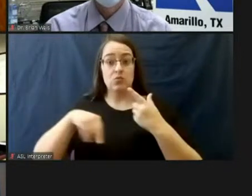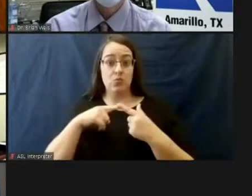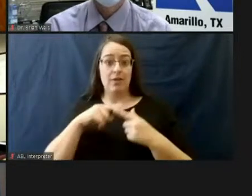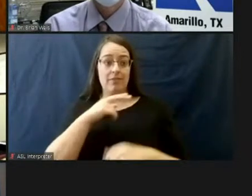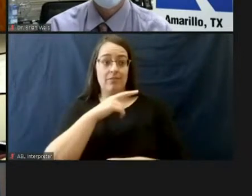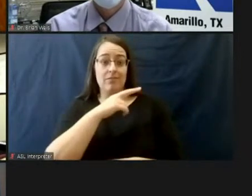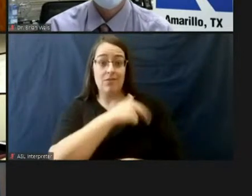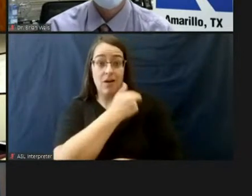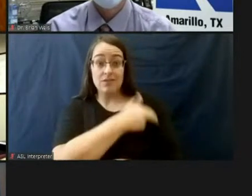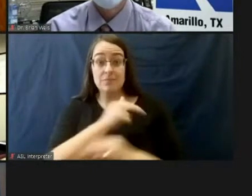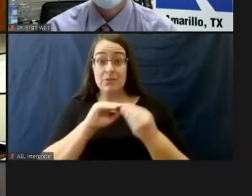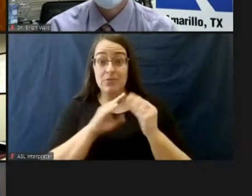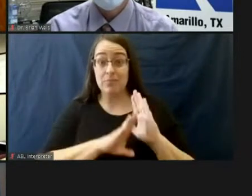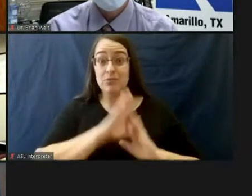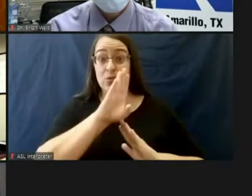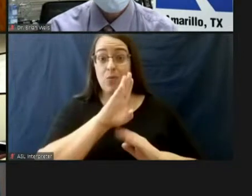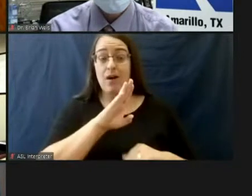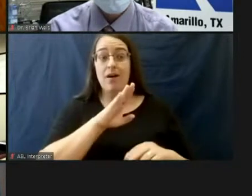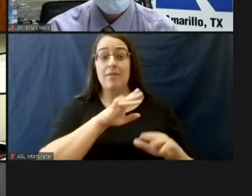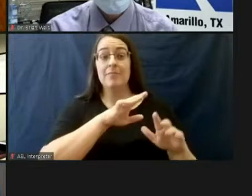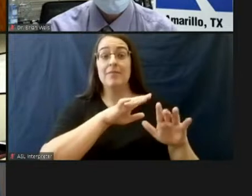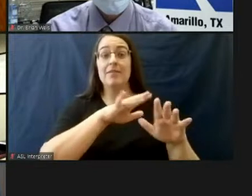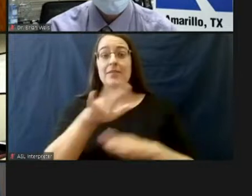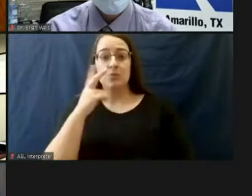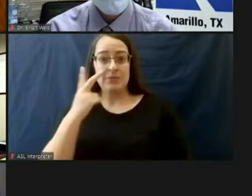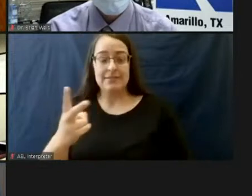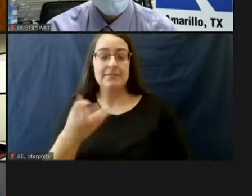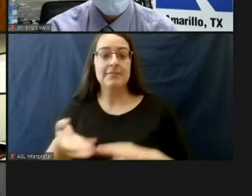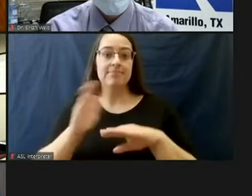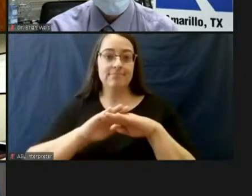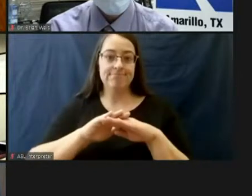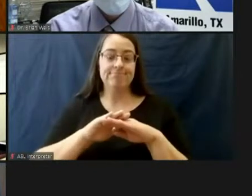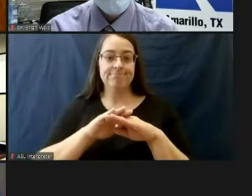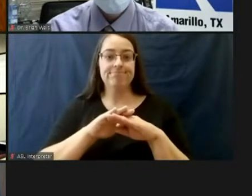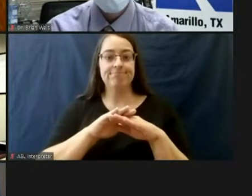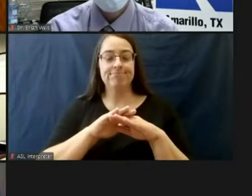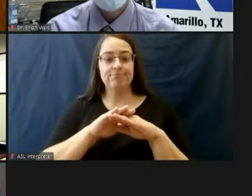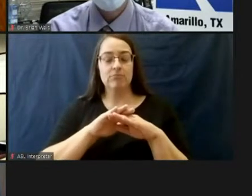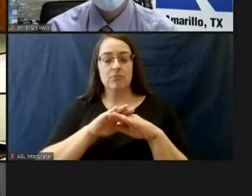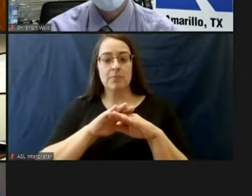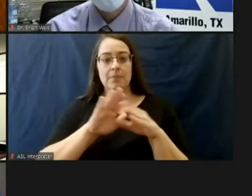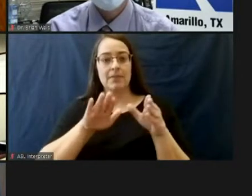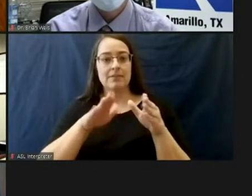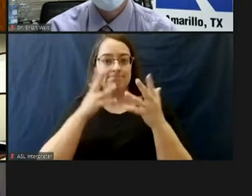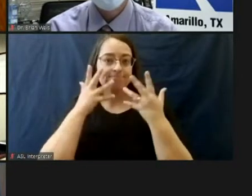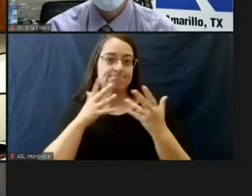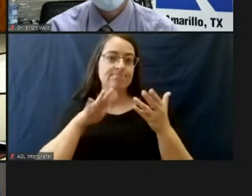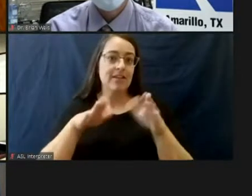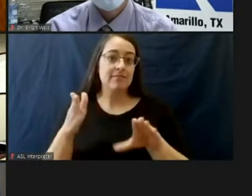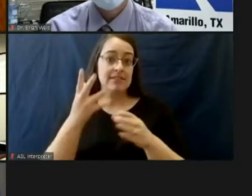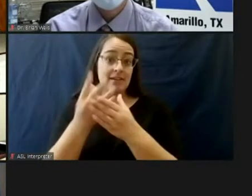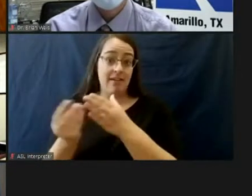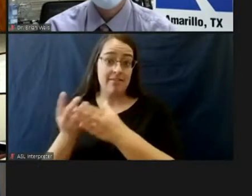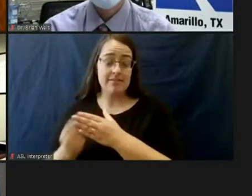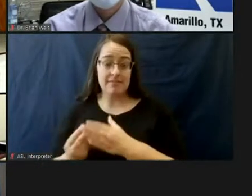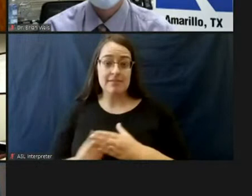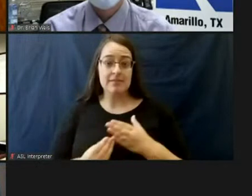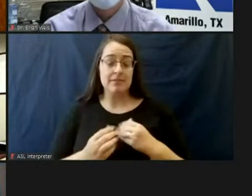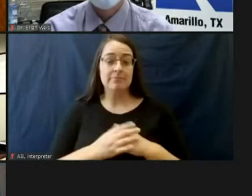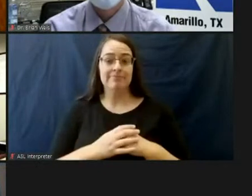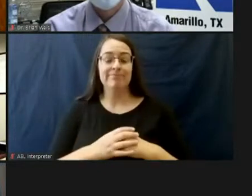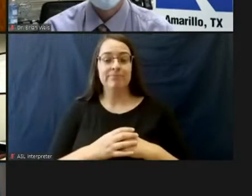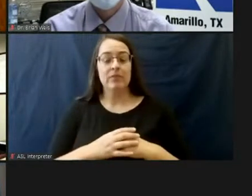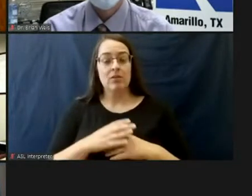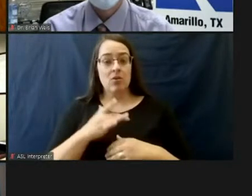rates go up to when we start seeing an increase in the, unfortunately, in the number of deaths. And our hearts go